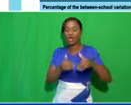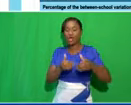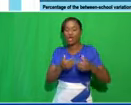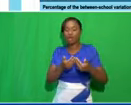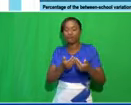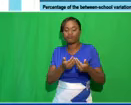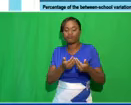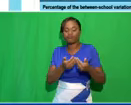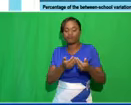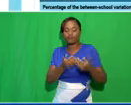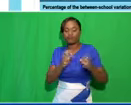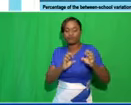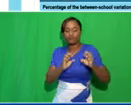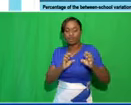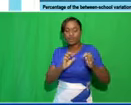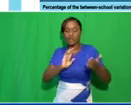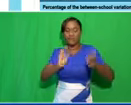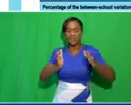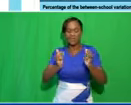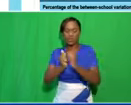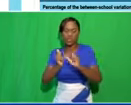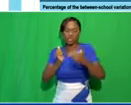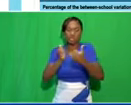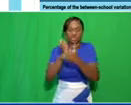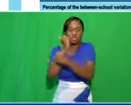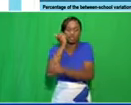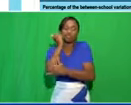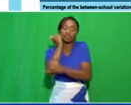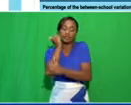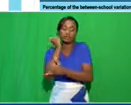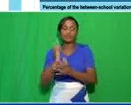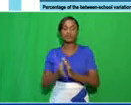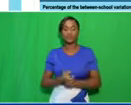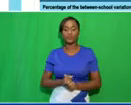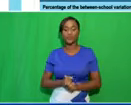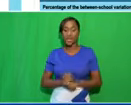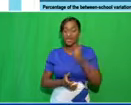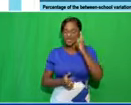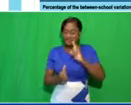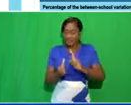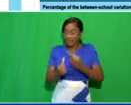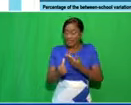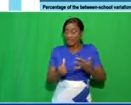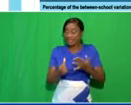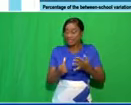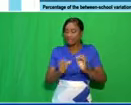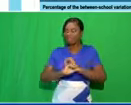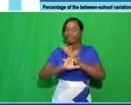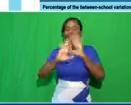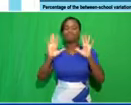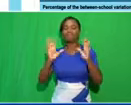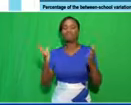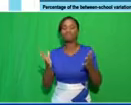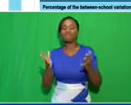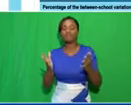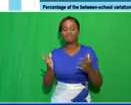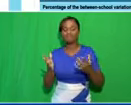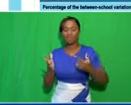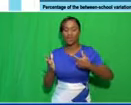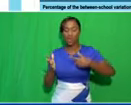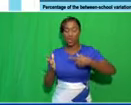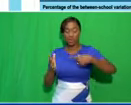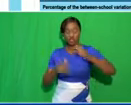perform against those other countries. Yeah. I think that the first thing that is clear is that our performance is